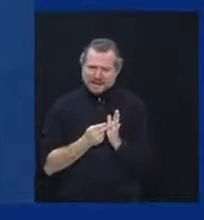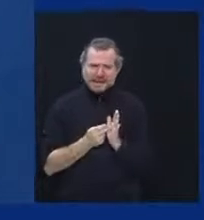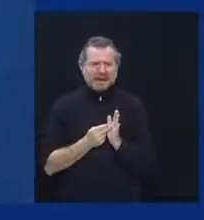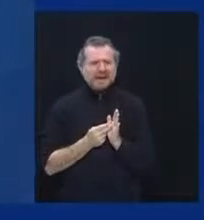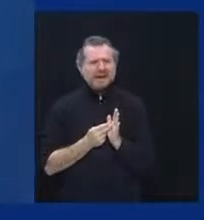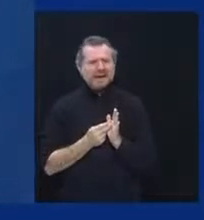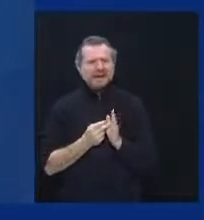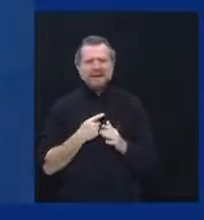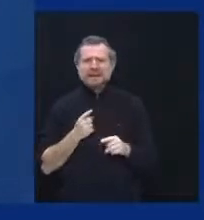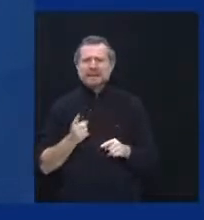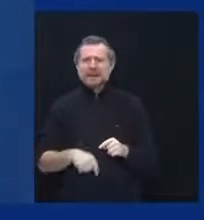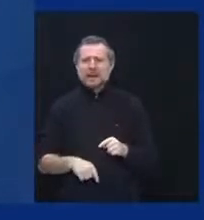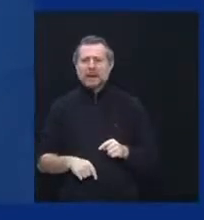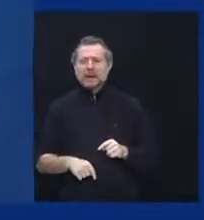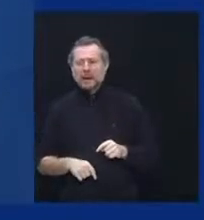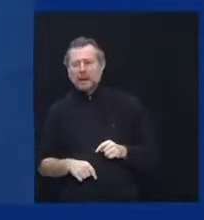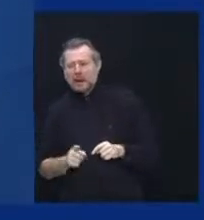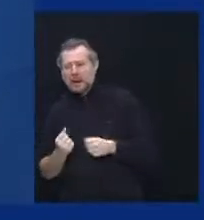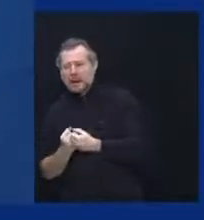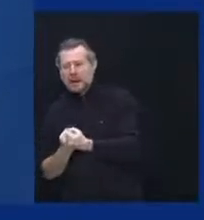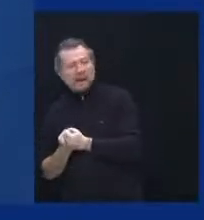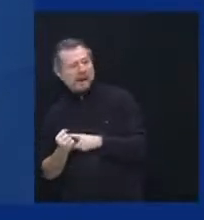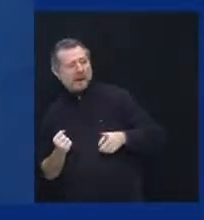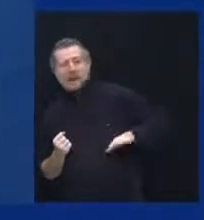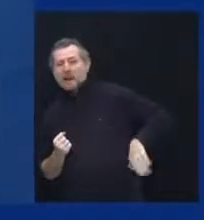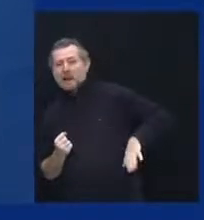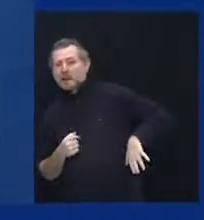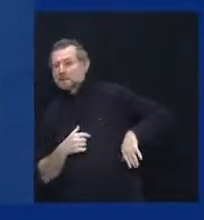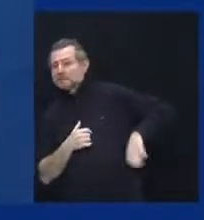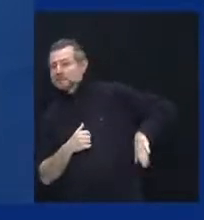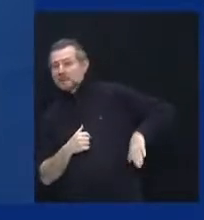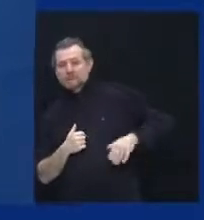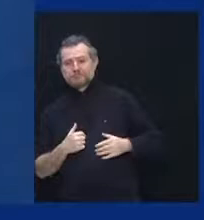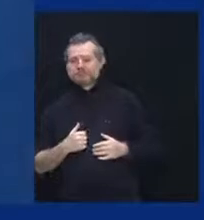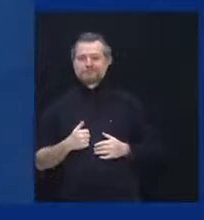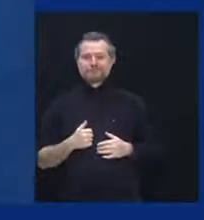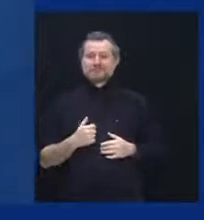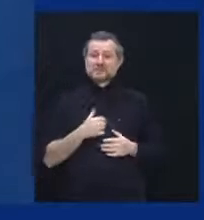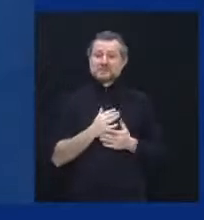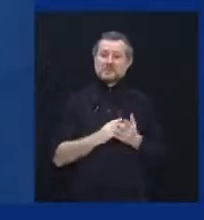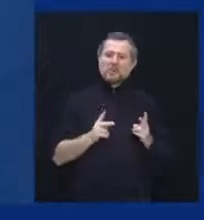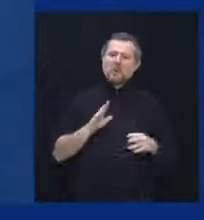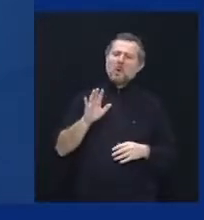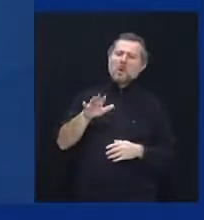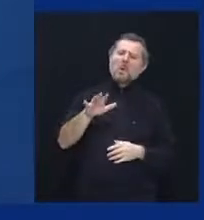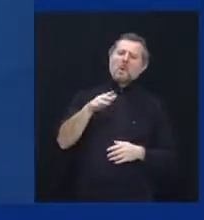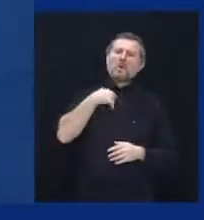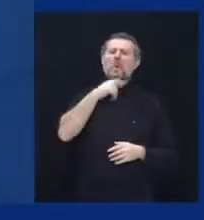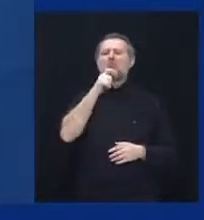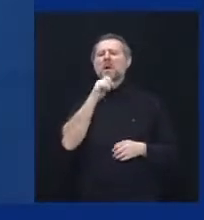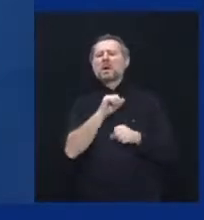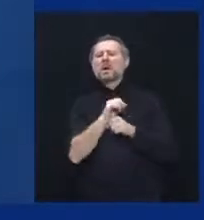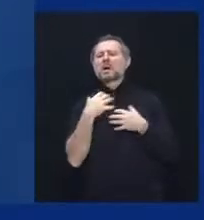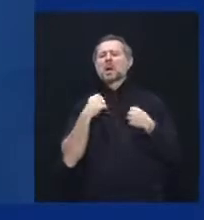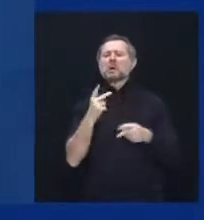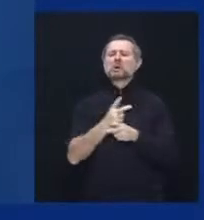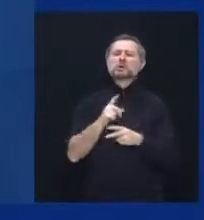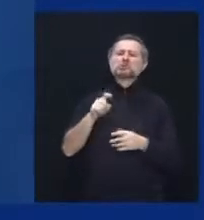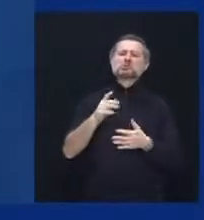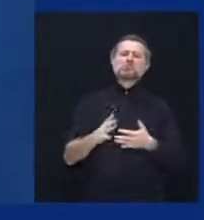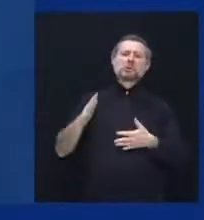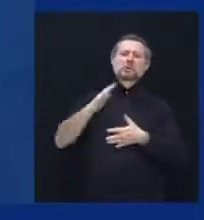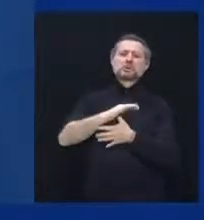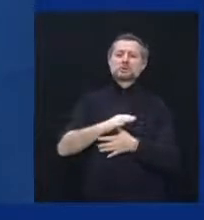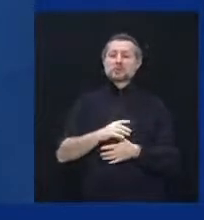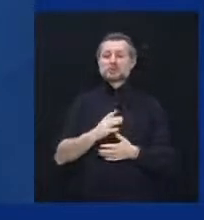from? I believe healthcare workers should get more. I believe developmentally disabled workers should get more. I believe